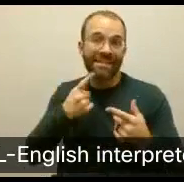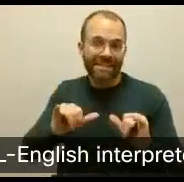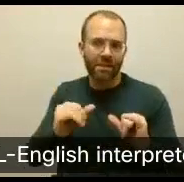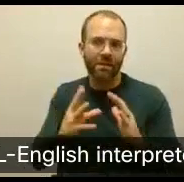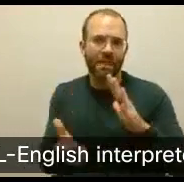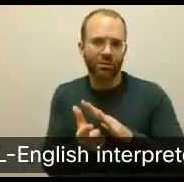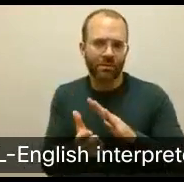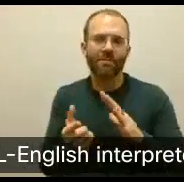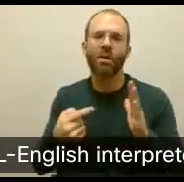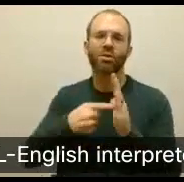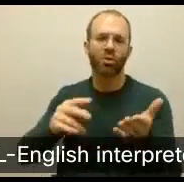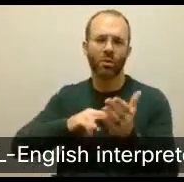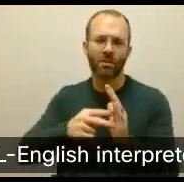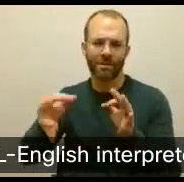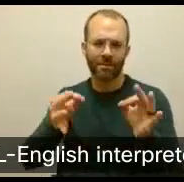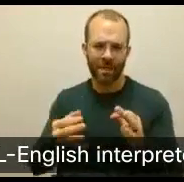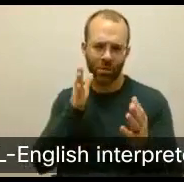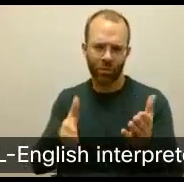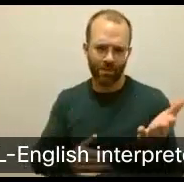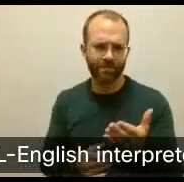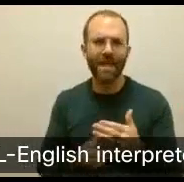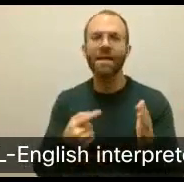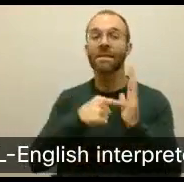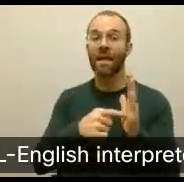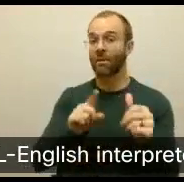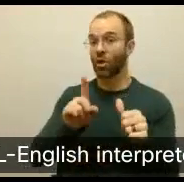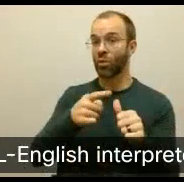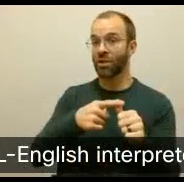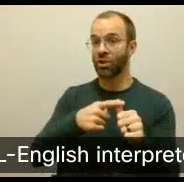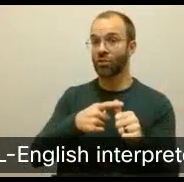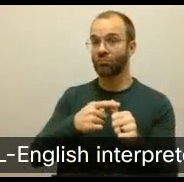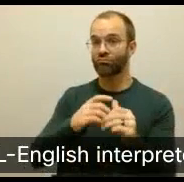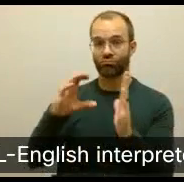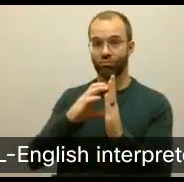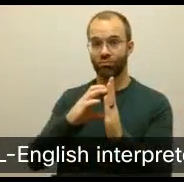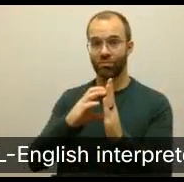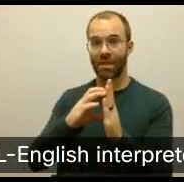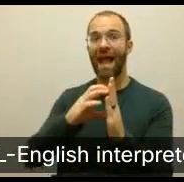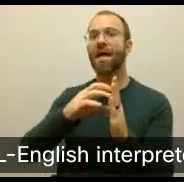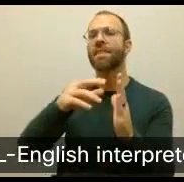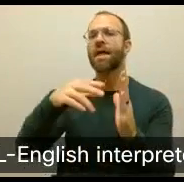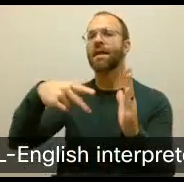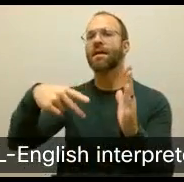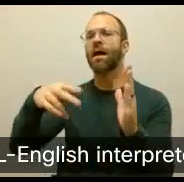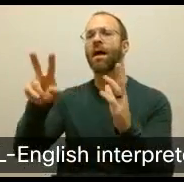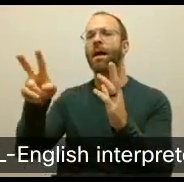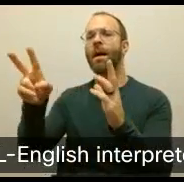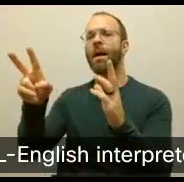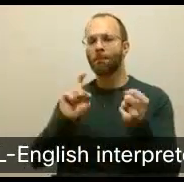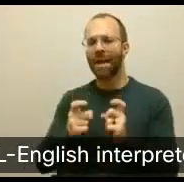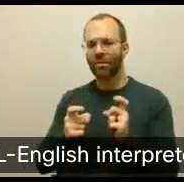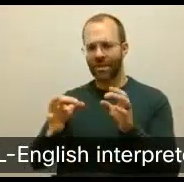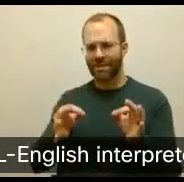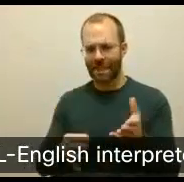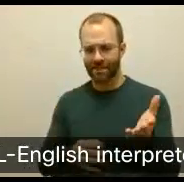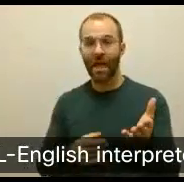So here on the slide, I have a sample original text, and then I have a sample paraphrased text. I'm just